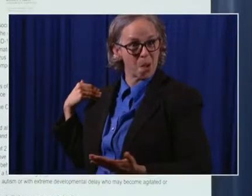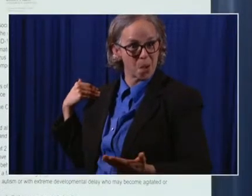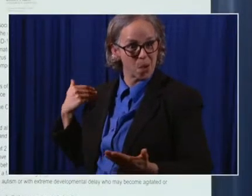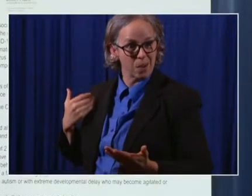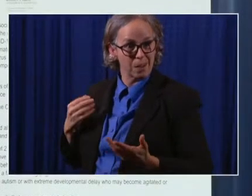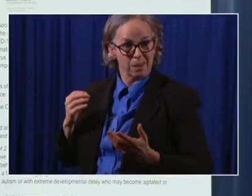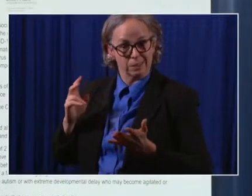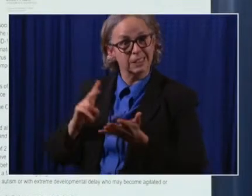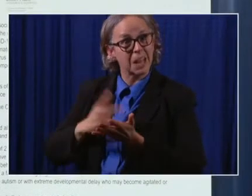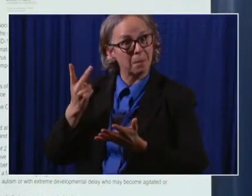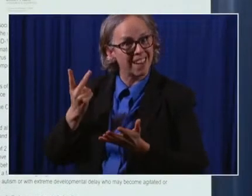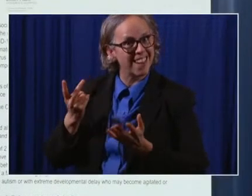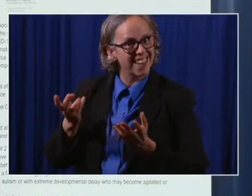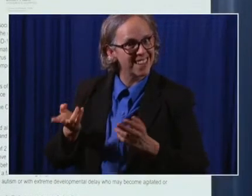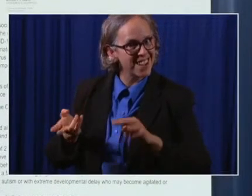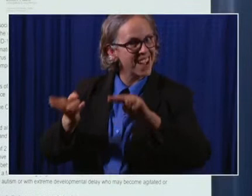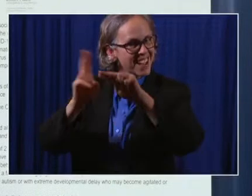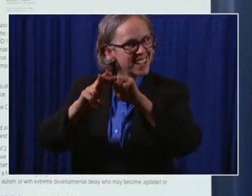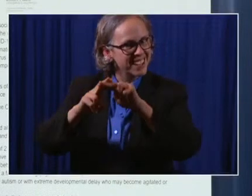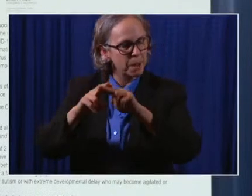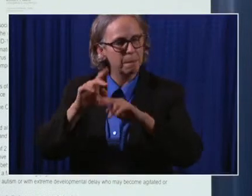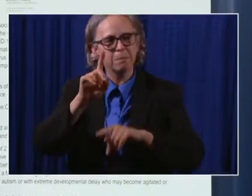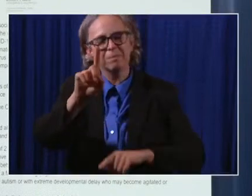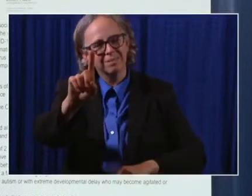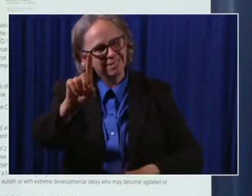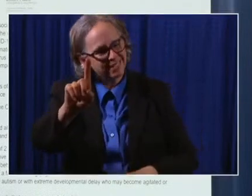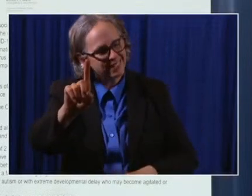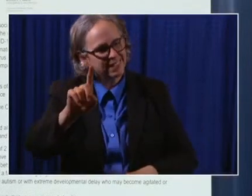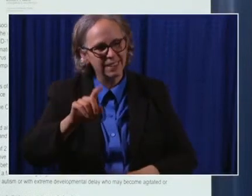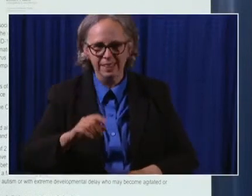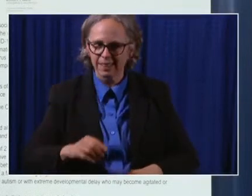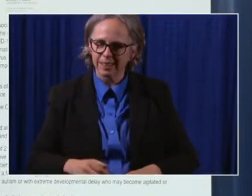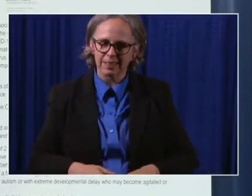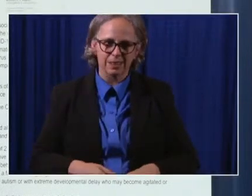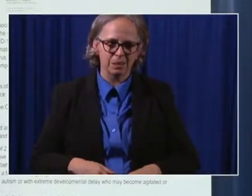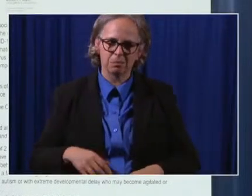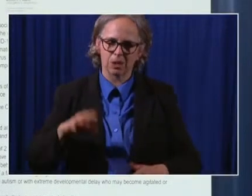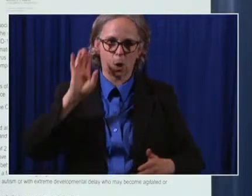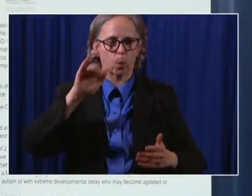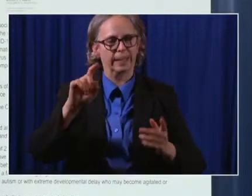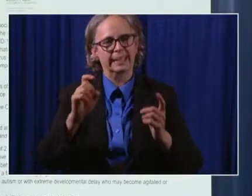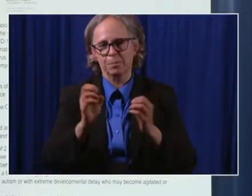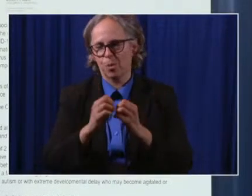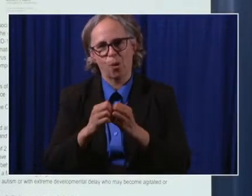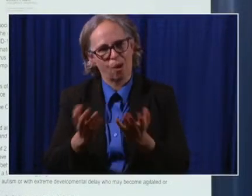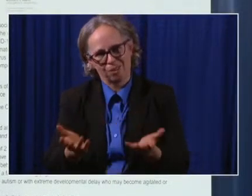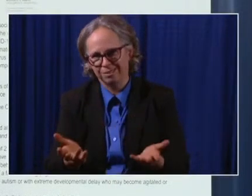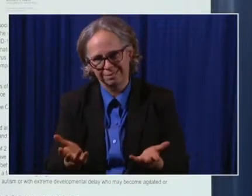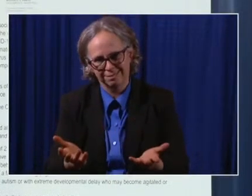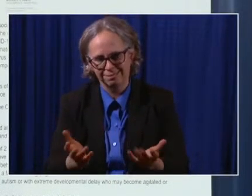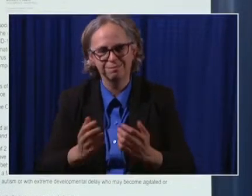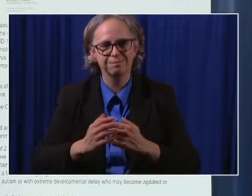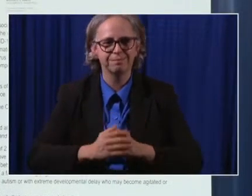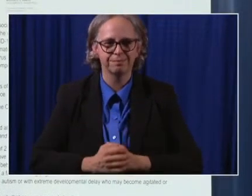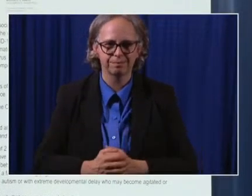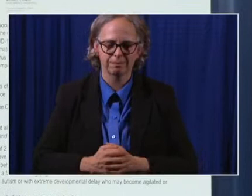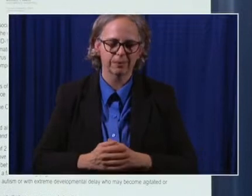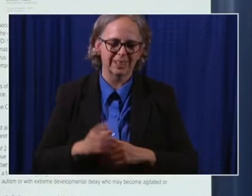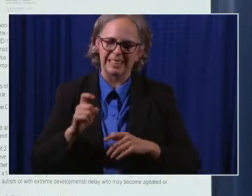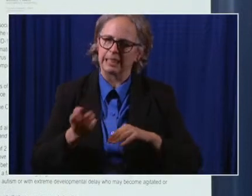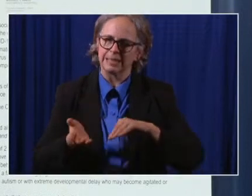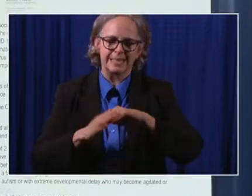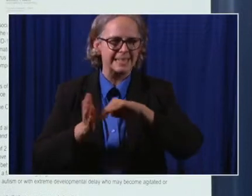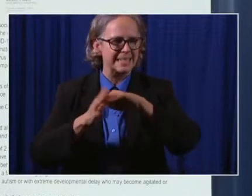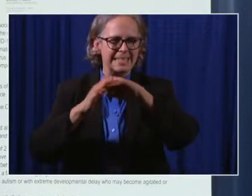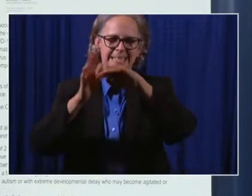But we know that we have to continue to increase that. We need these tests, not just to diagnose individuals,